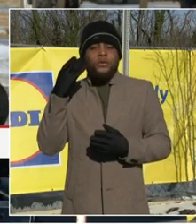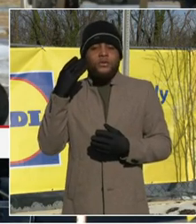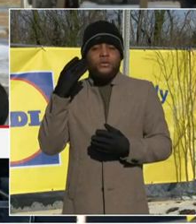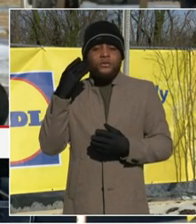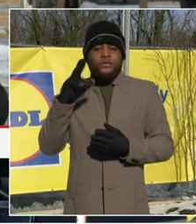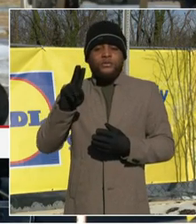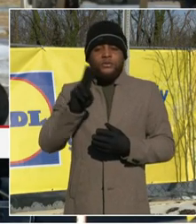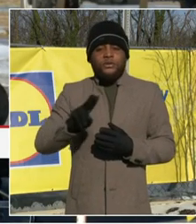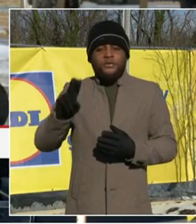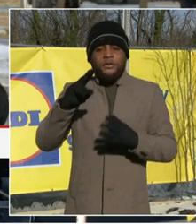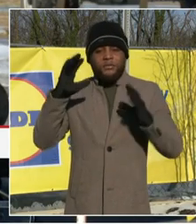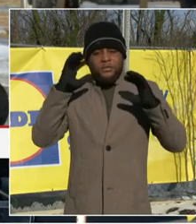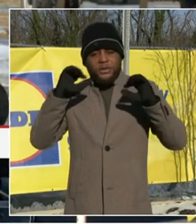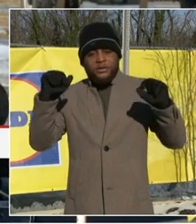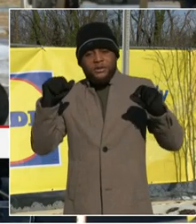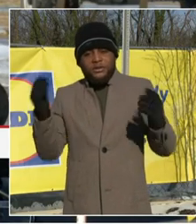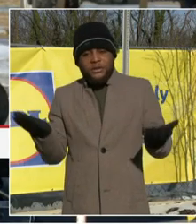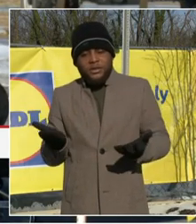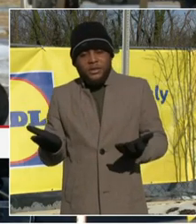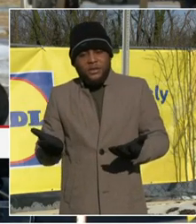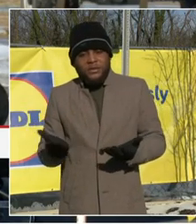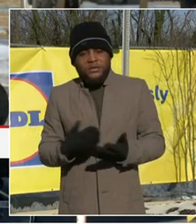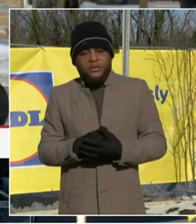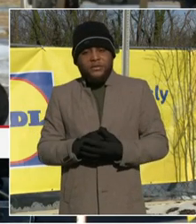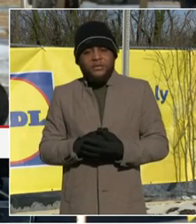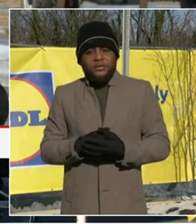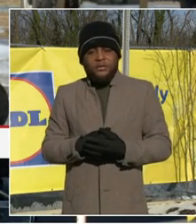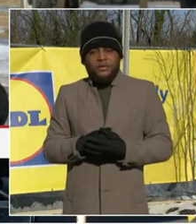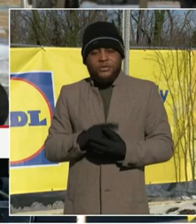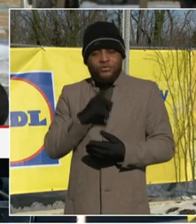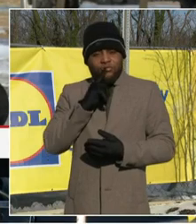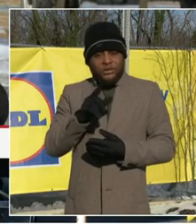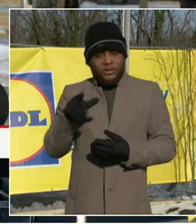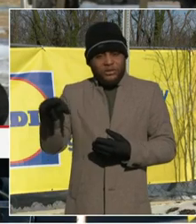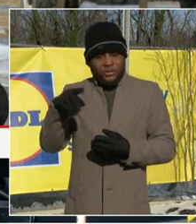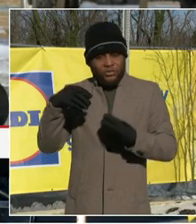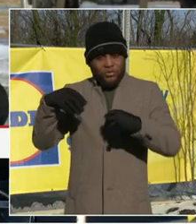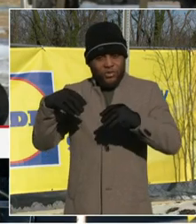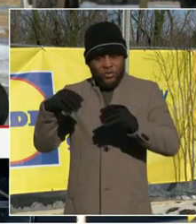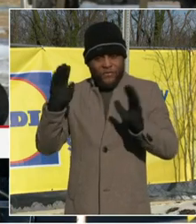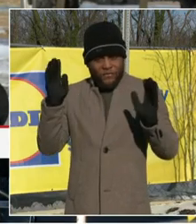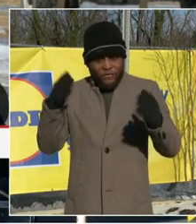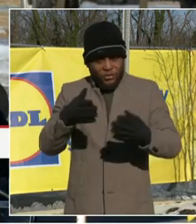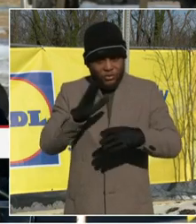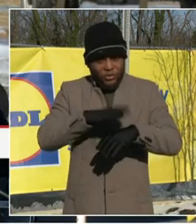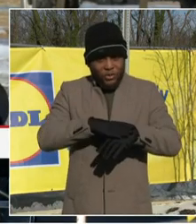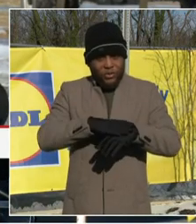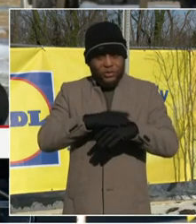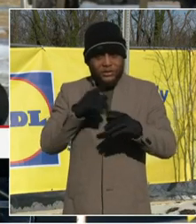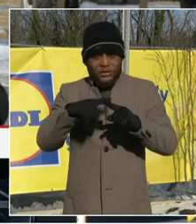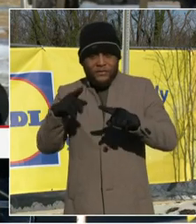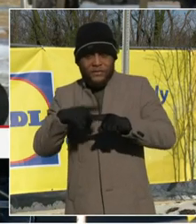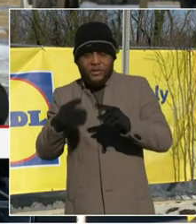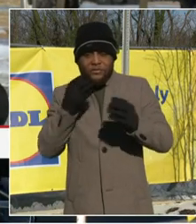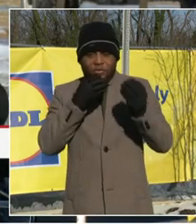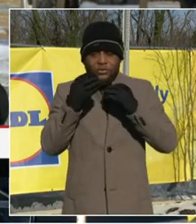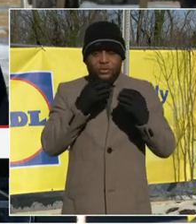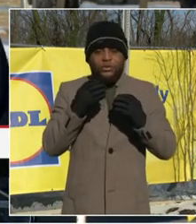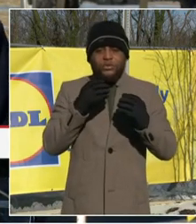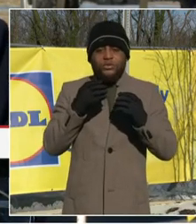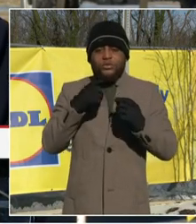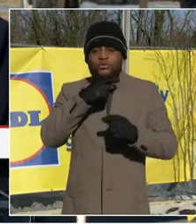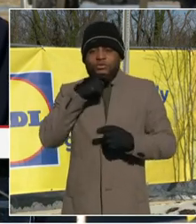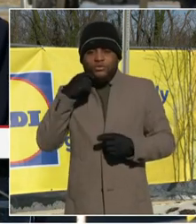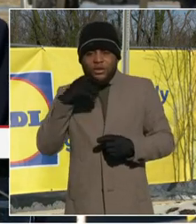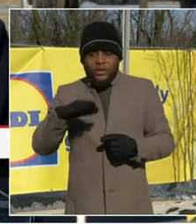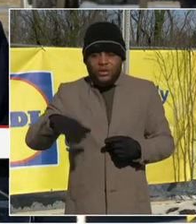here. Now Mr. Gray was saying they're opening that. Is Lidl going to be focusing on these food desert issues in urban America as a corporate strategy? It's